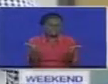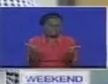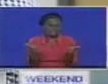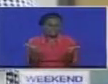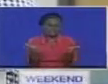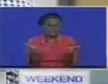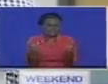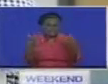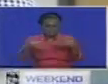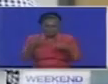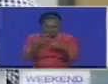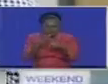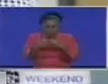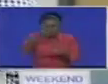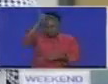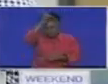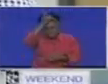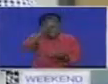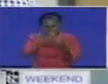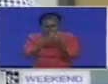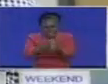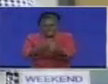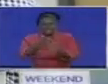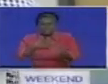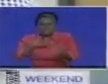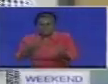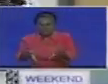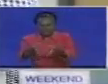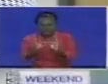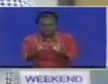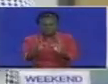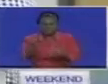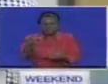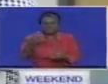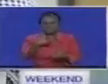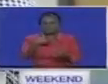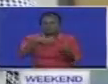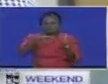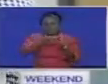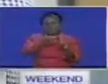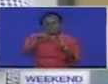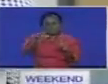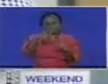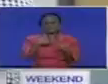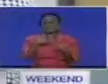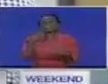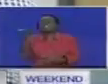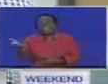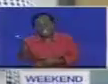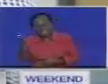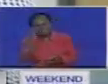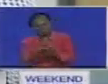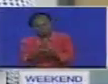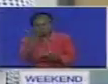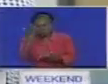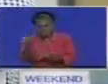for our people on the ground, our leaders and our officials, really it's not a positive comment, because they actually do exist and they're there.